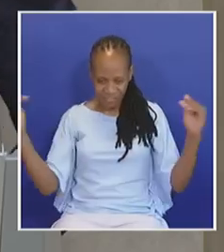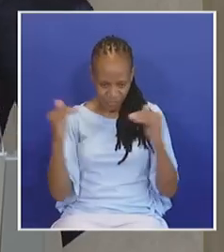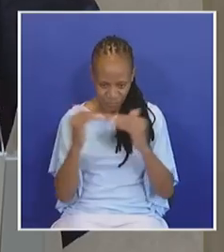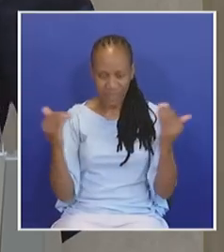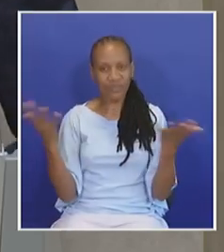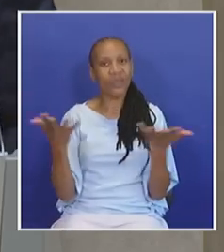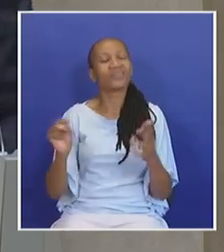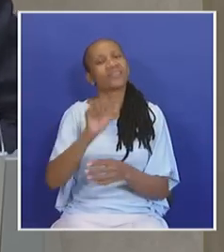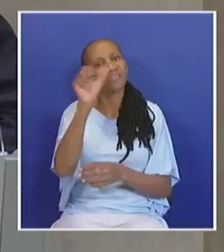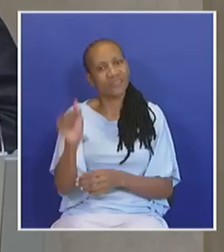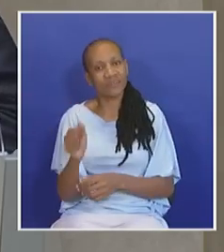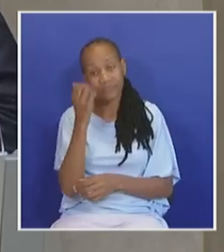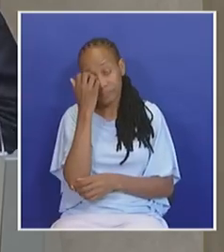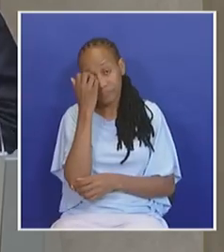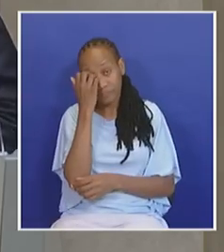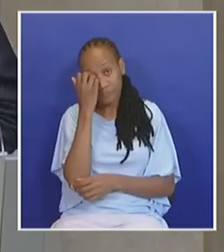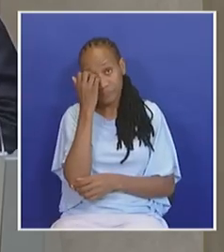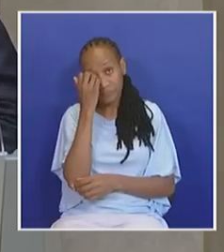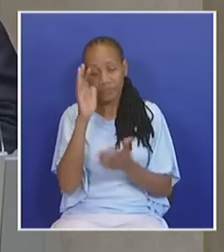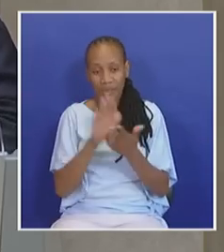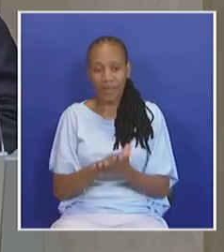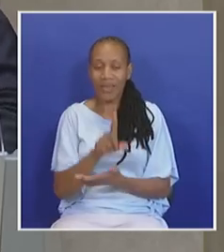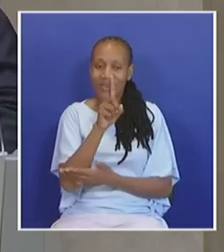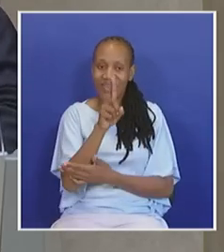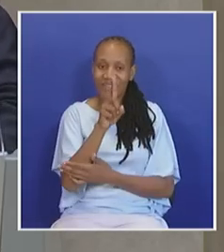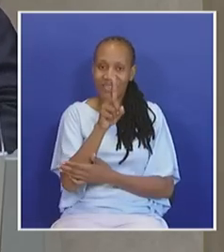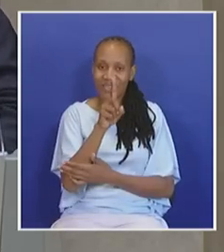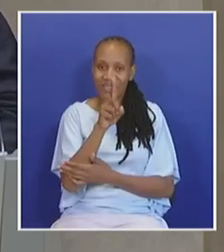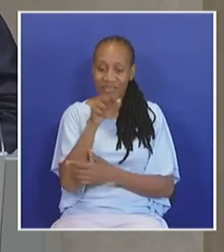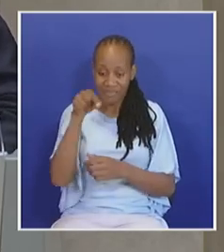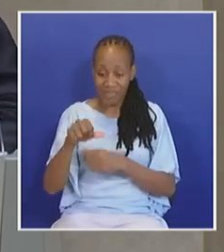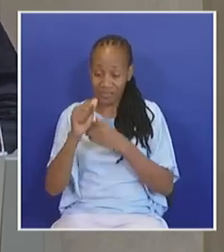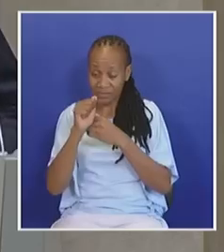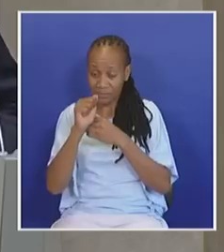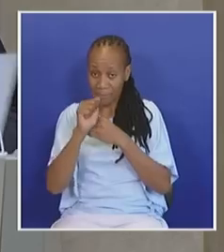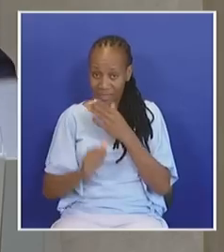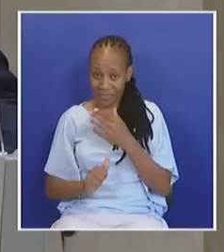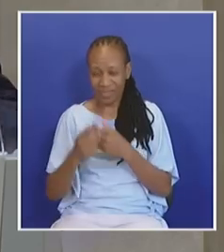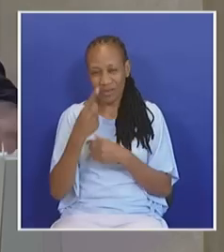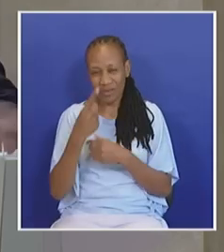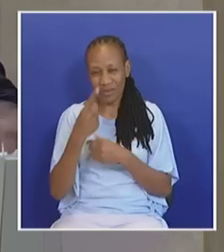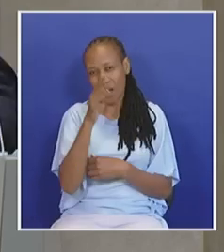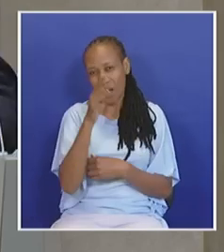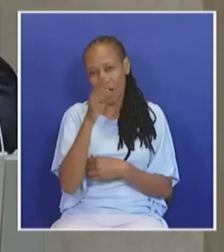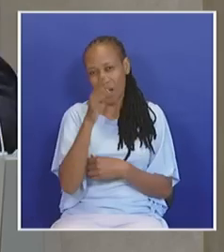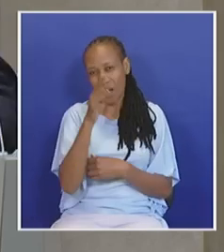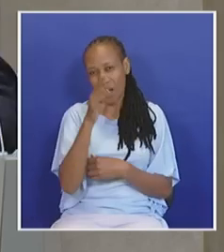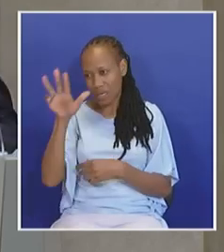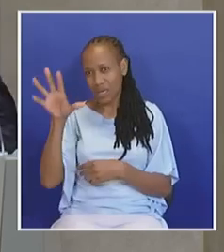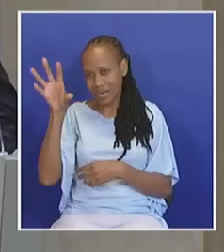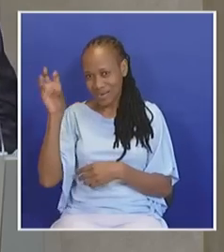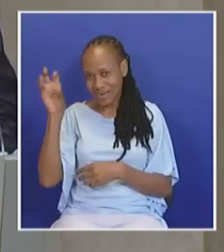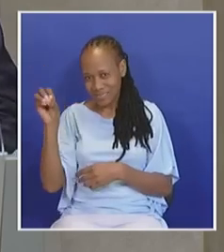society. Now, on the 11th of this month in 1990, exactly